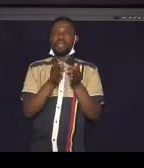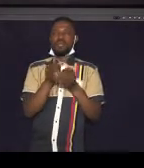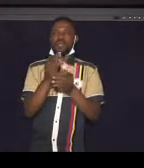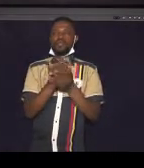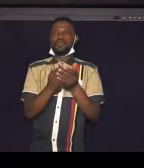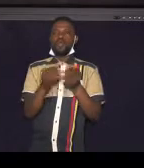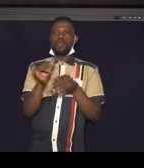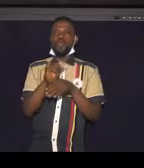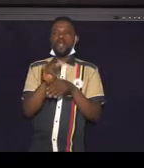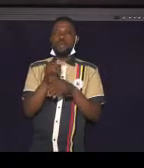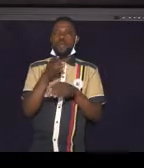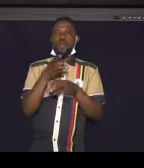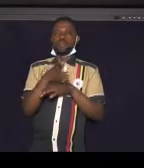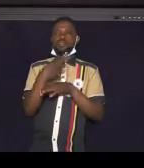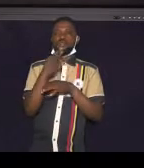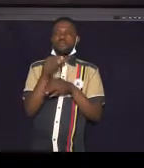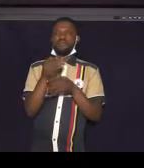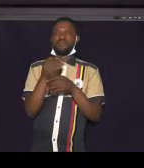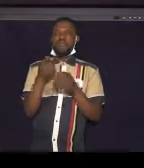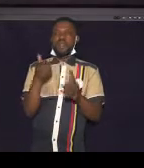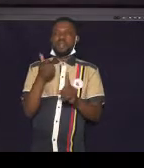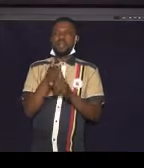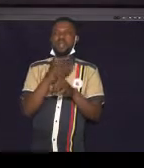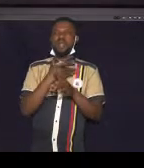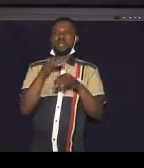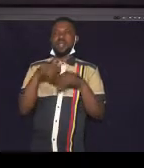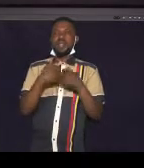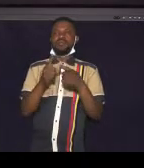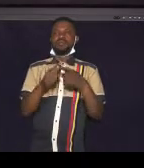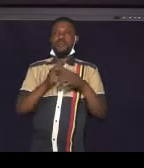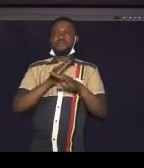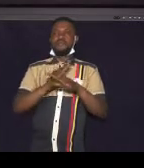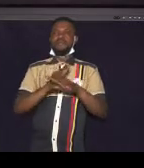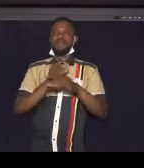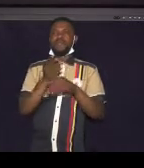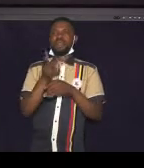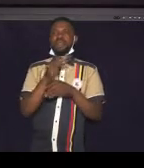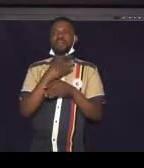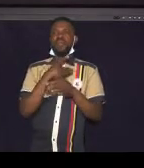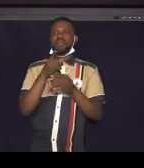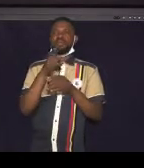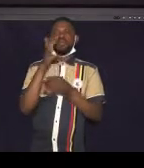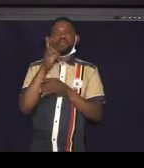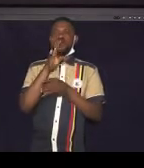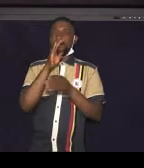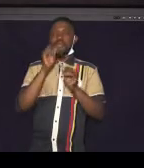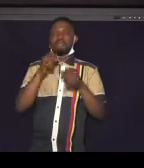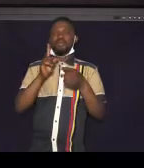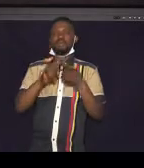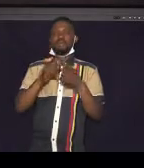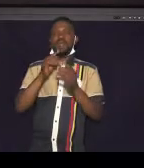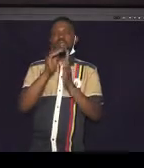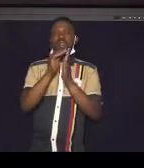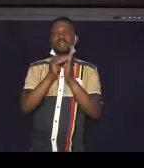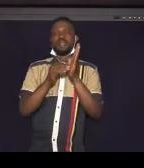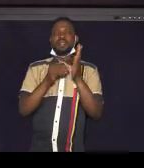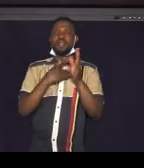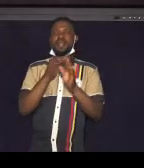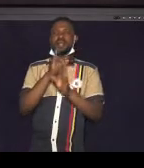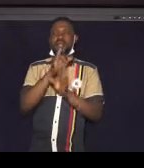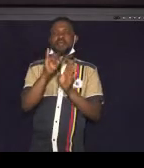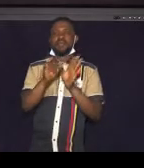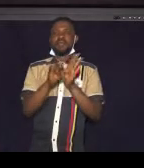some common causes of accident and how to prevent them, and you should be able to list and